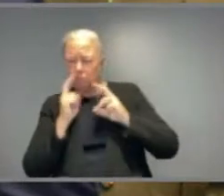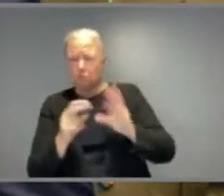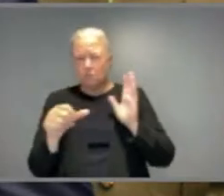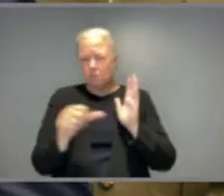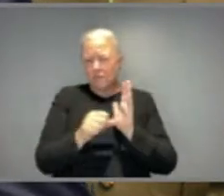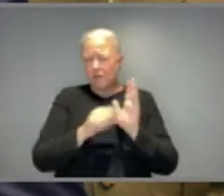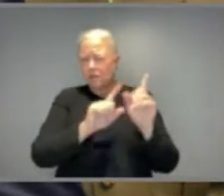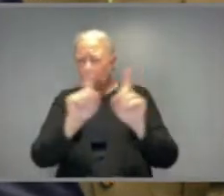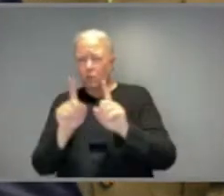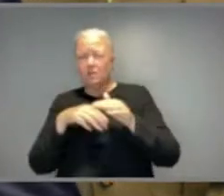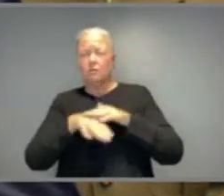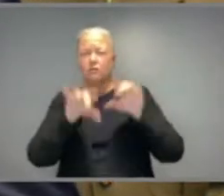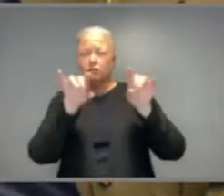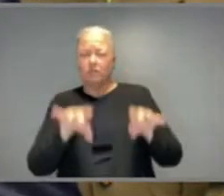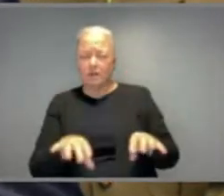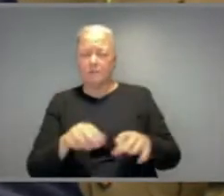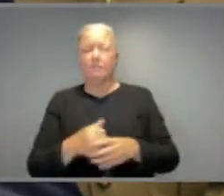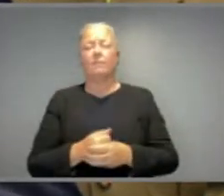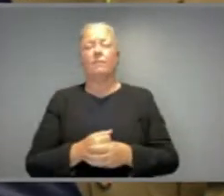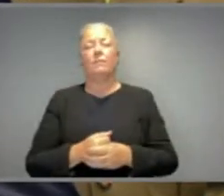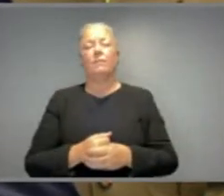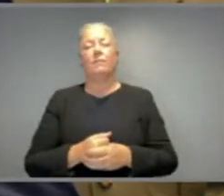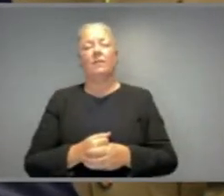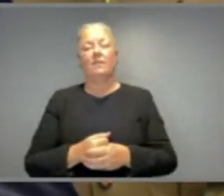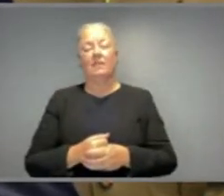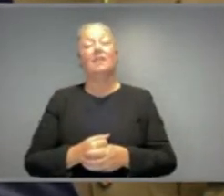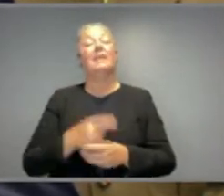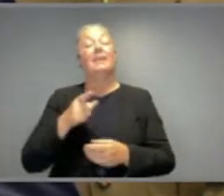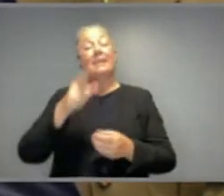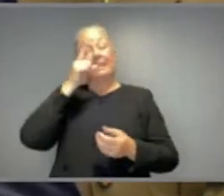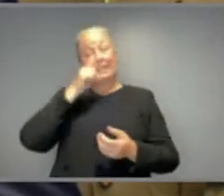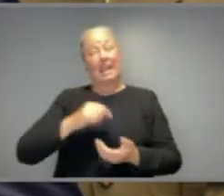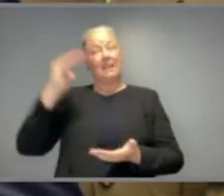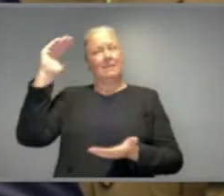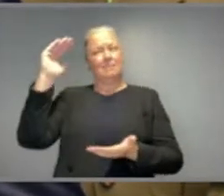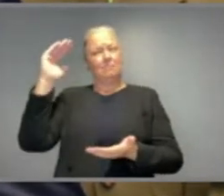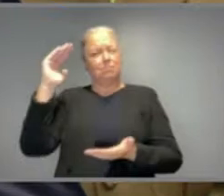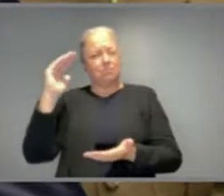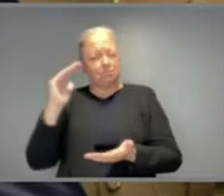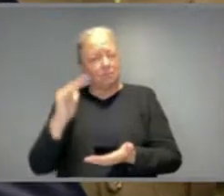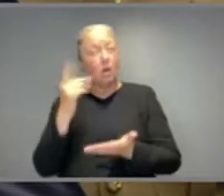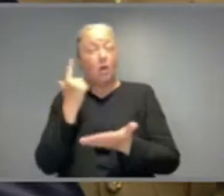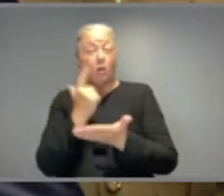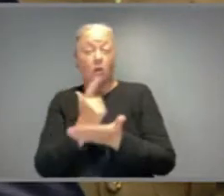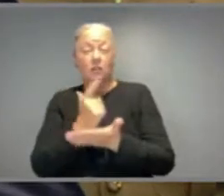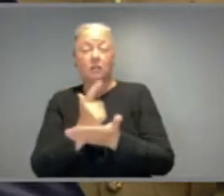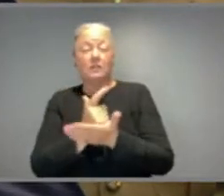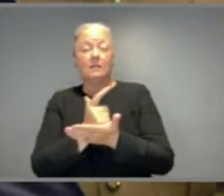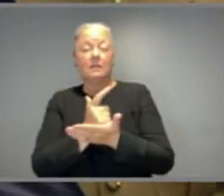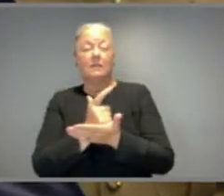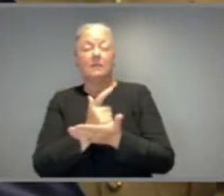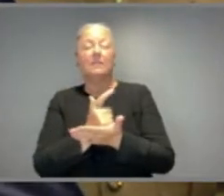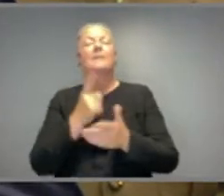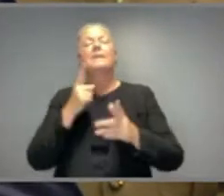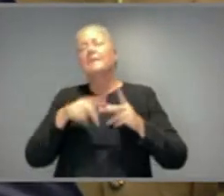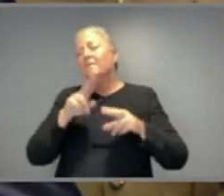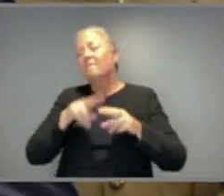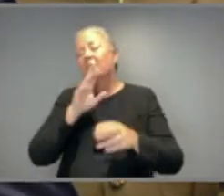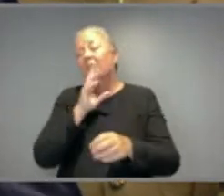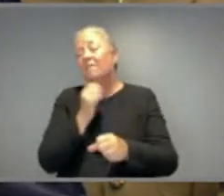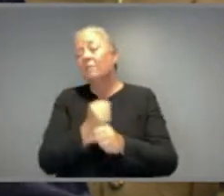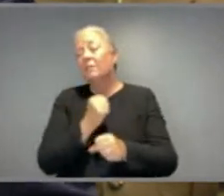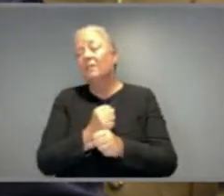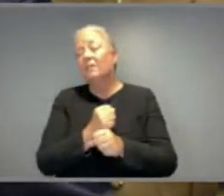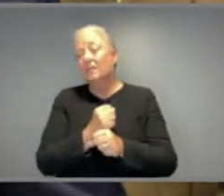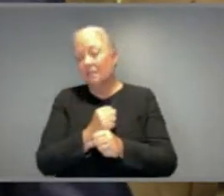the economic cost comes down significantly if governments work quickly to get on